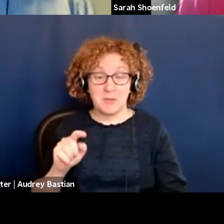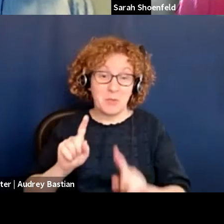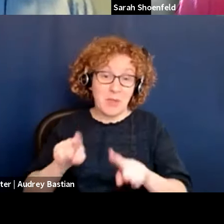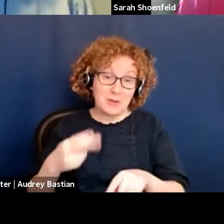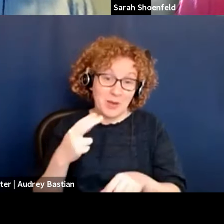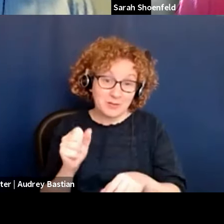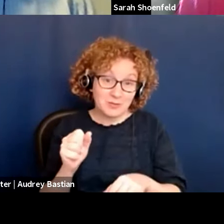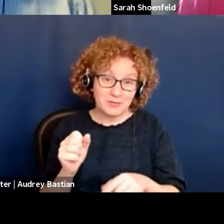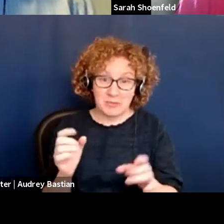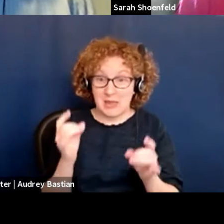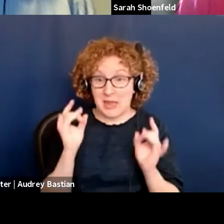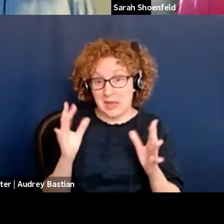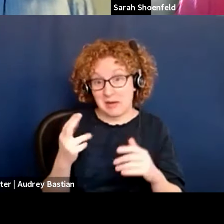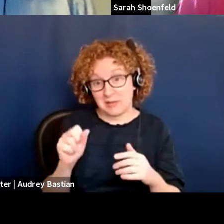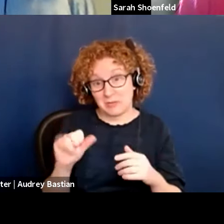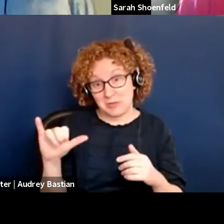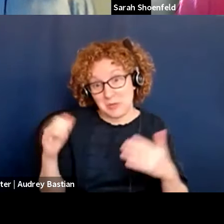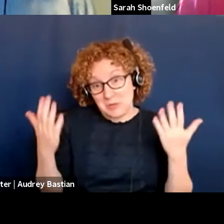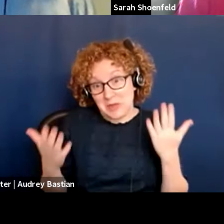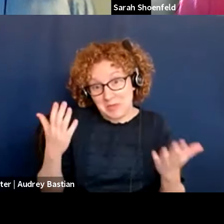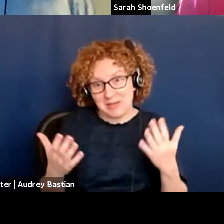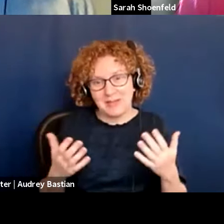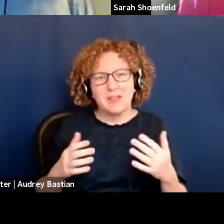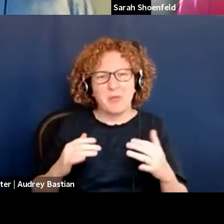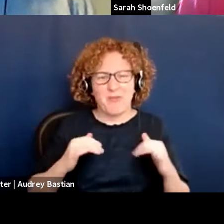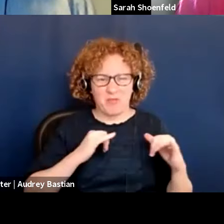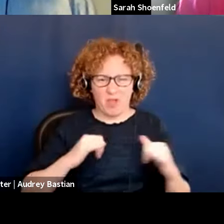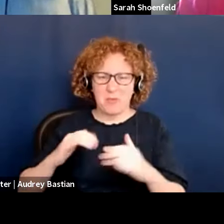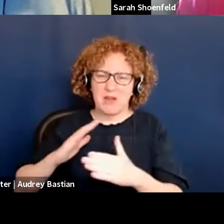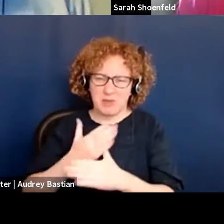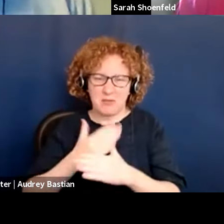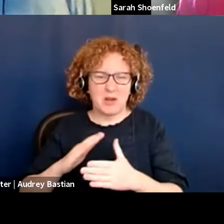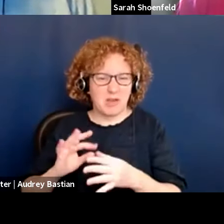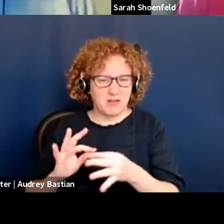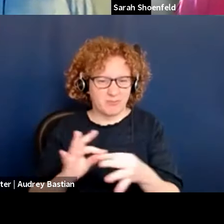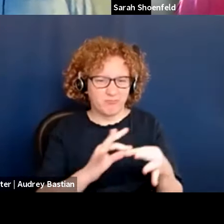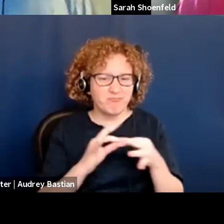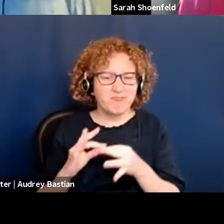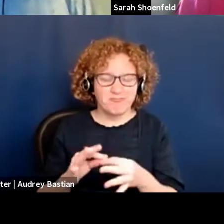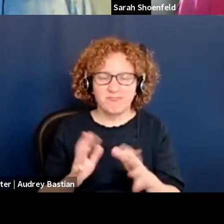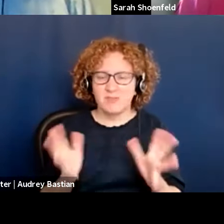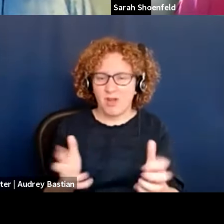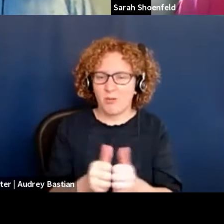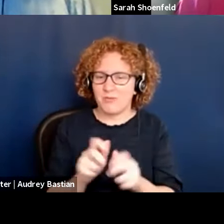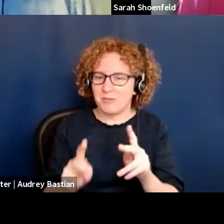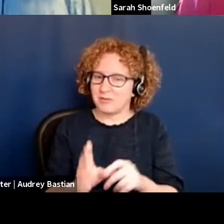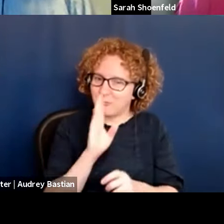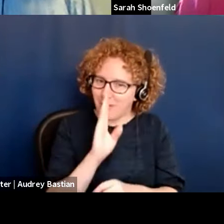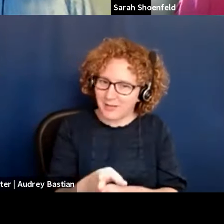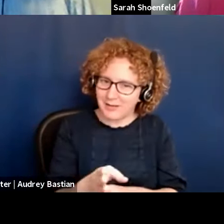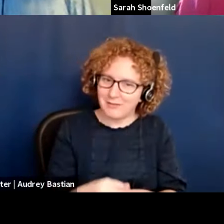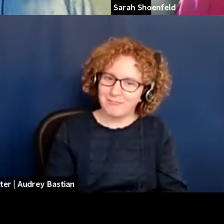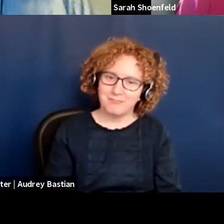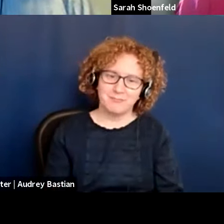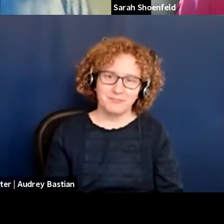hated high school too. You know, all those kinds of things, you find commonalities. when you talk to people directly, or maybe this is like